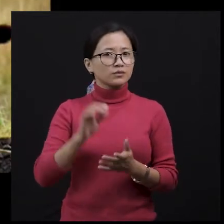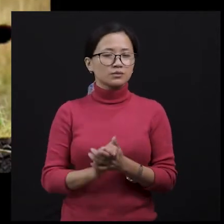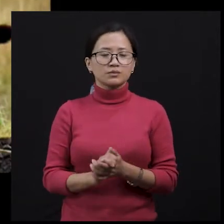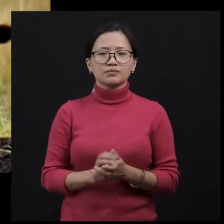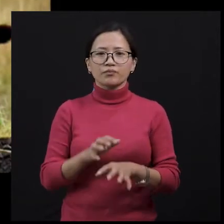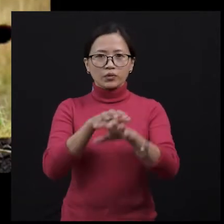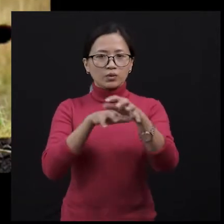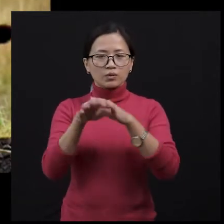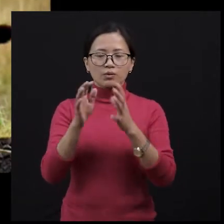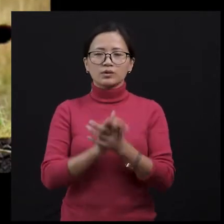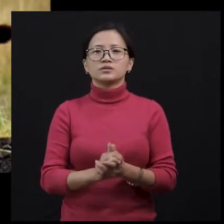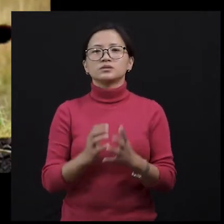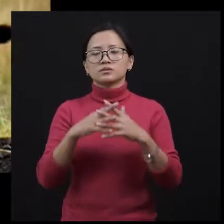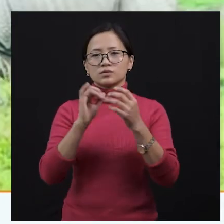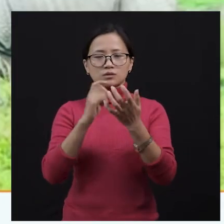wild animals.